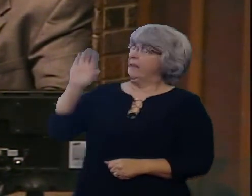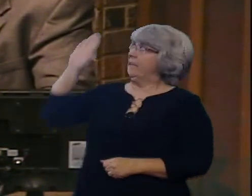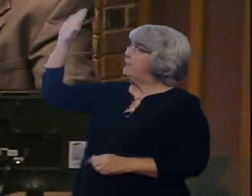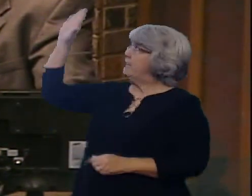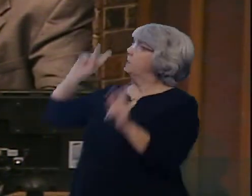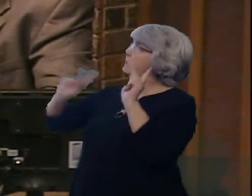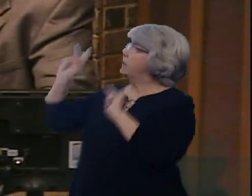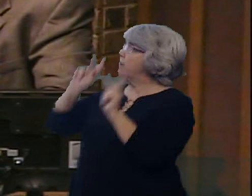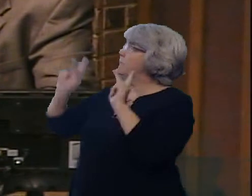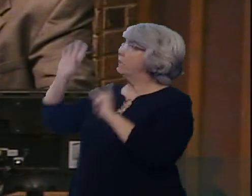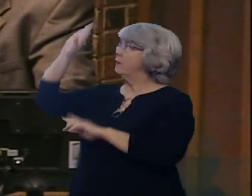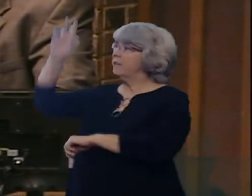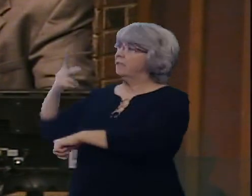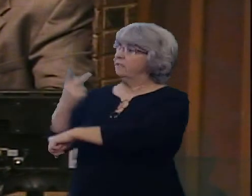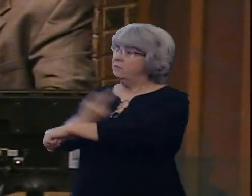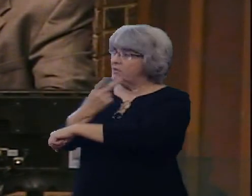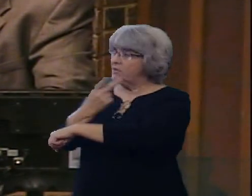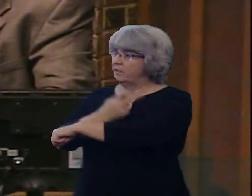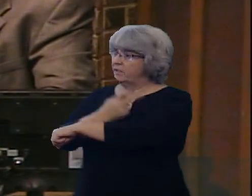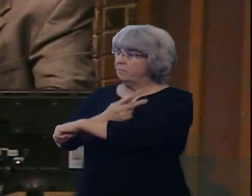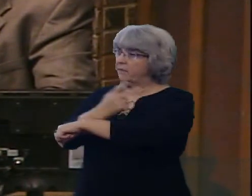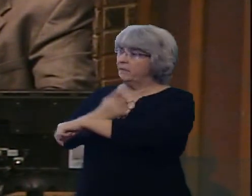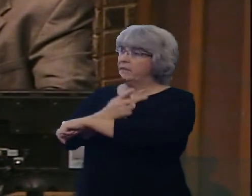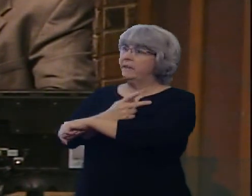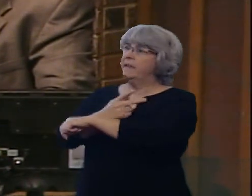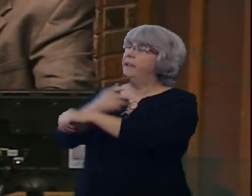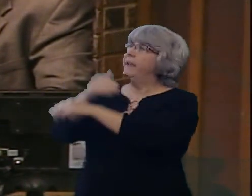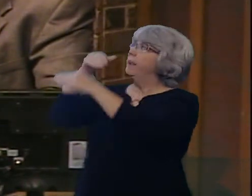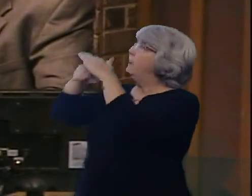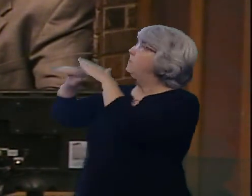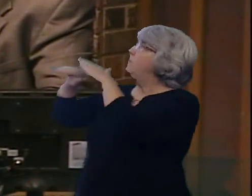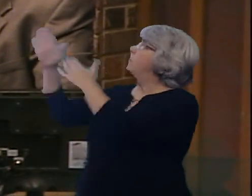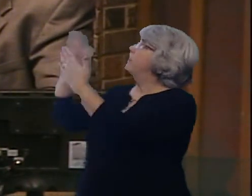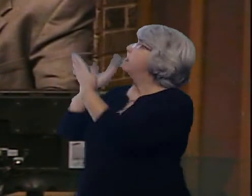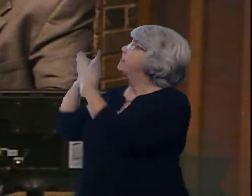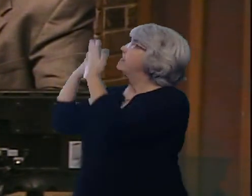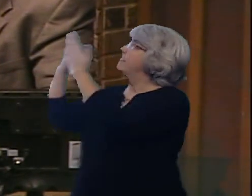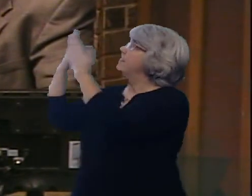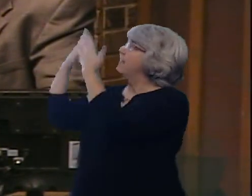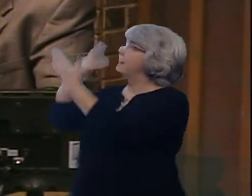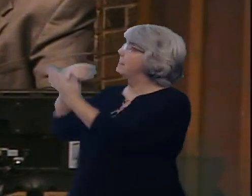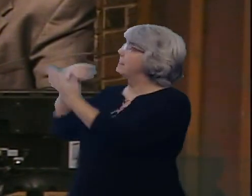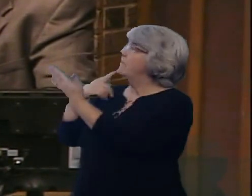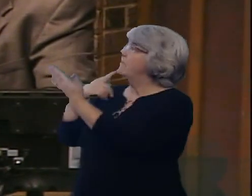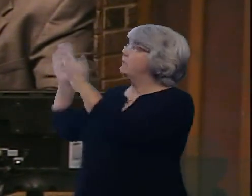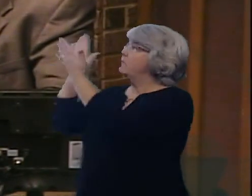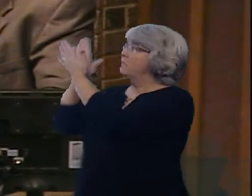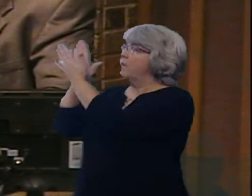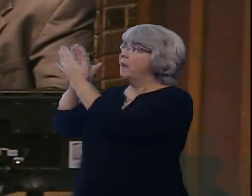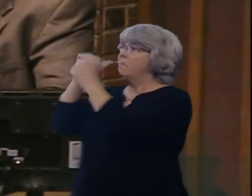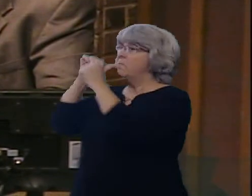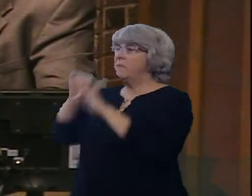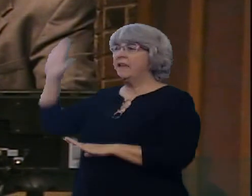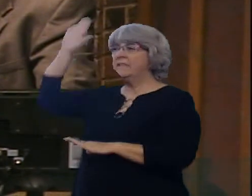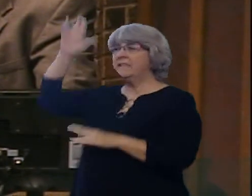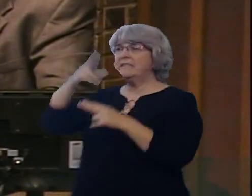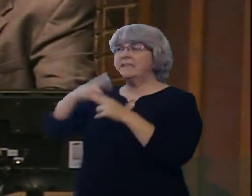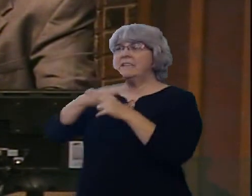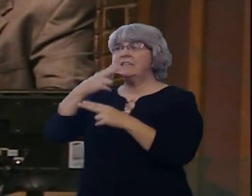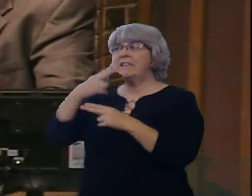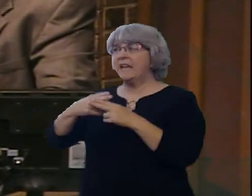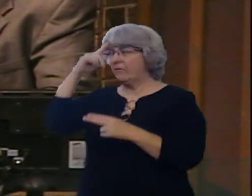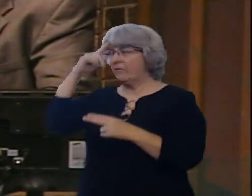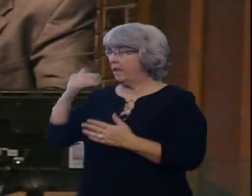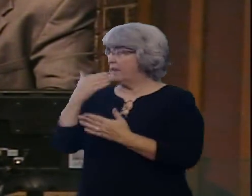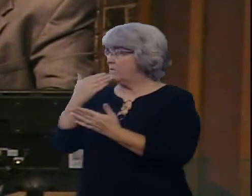pasture. Enter to His gates with thanksgiving, and into His courts with praise. Be thankful to Him, and bless His name, for the Lord is good. His